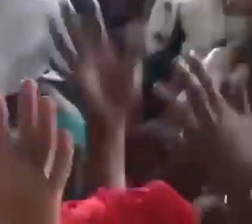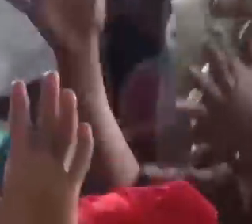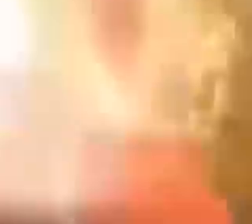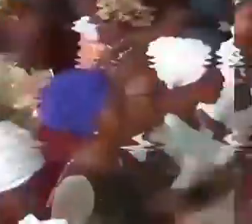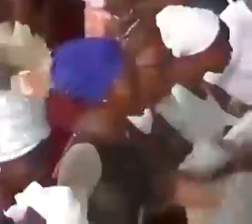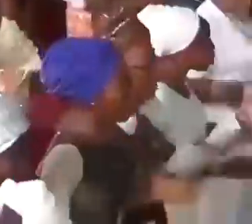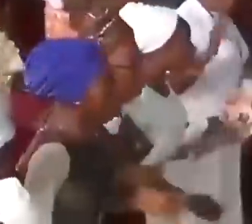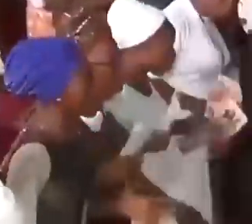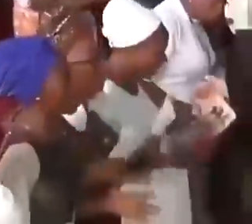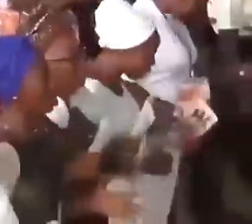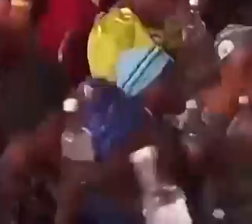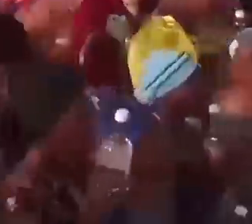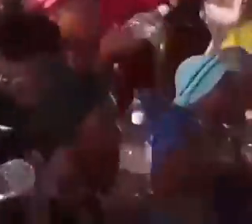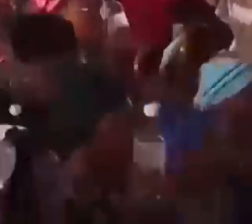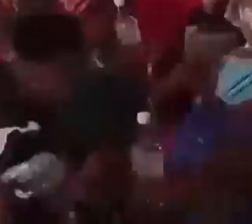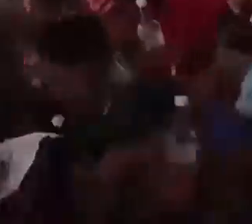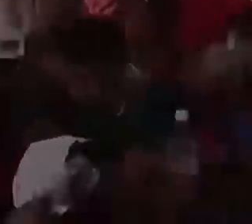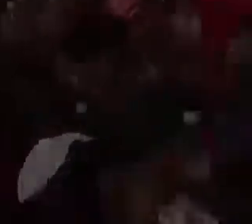jajo wa nibe